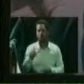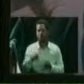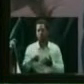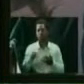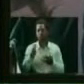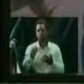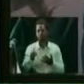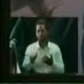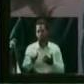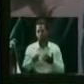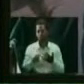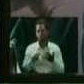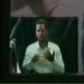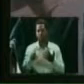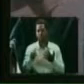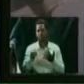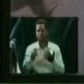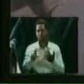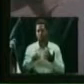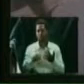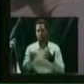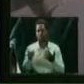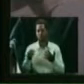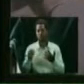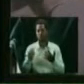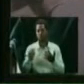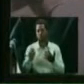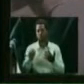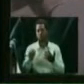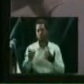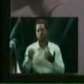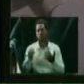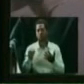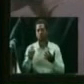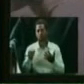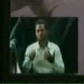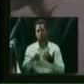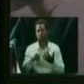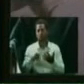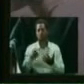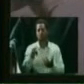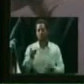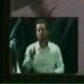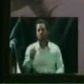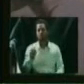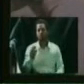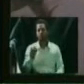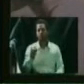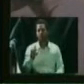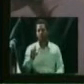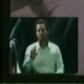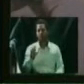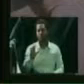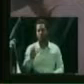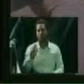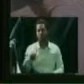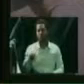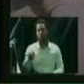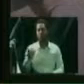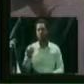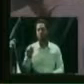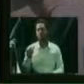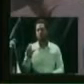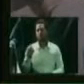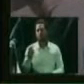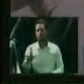of America, Pfizer, Johnson & Johnson, Genzyme Corporation, and Taco Bell. Not an